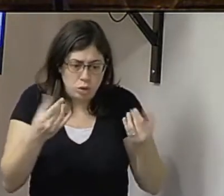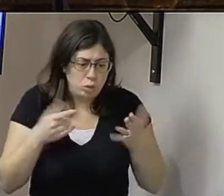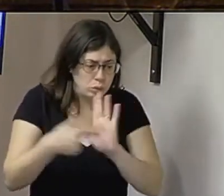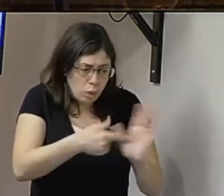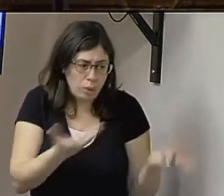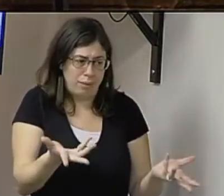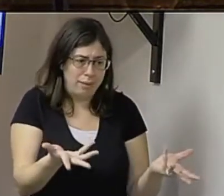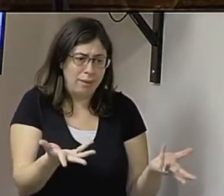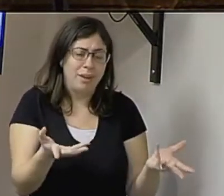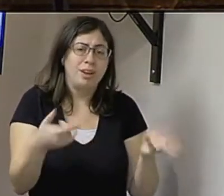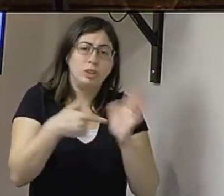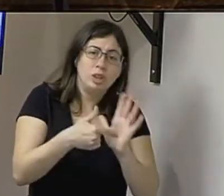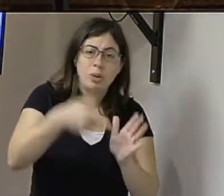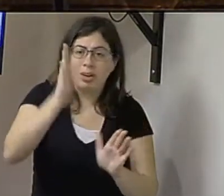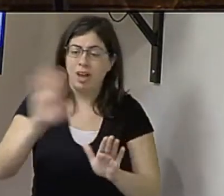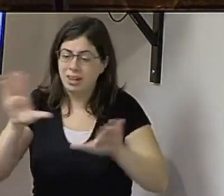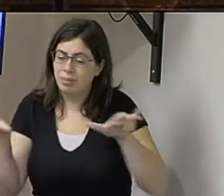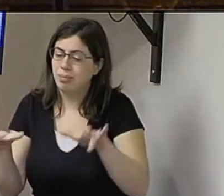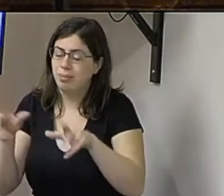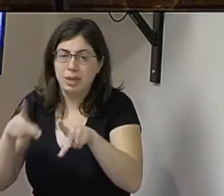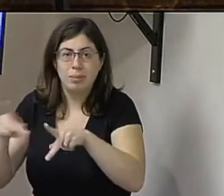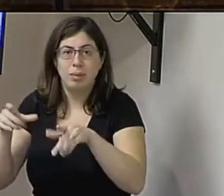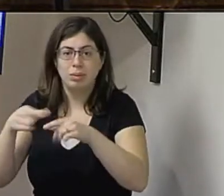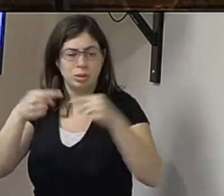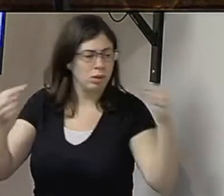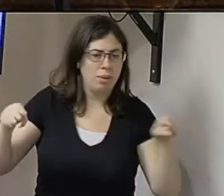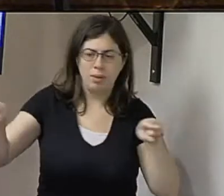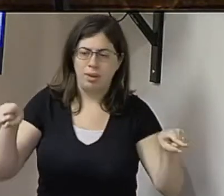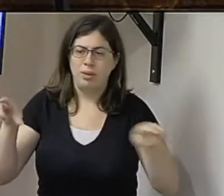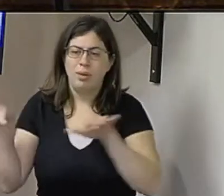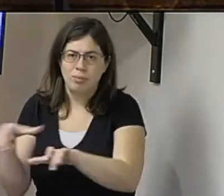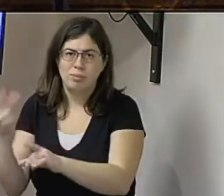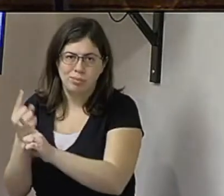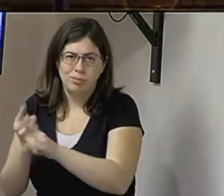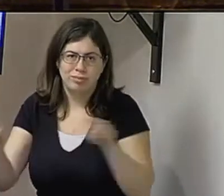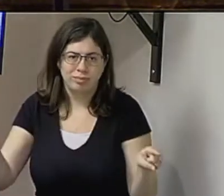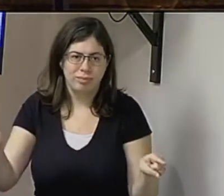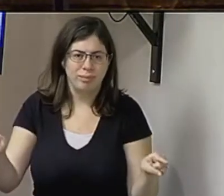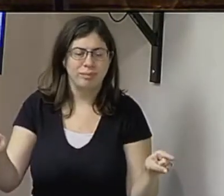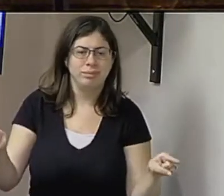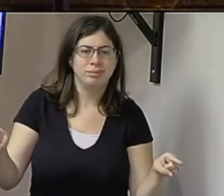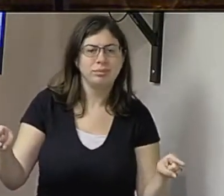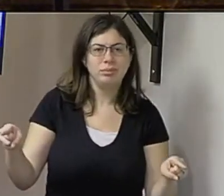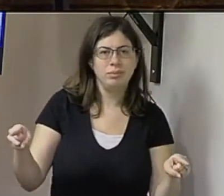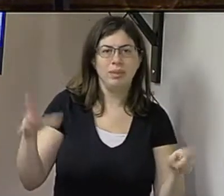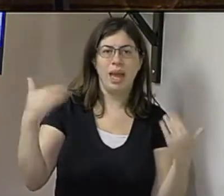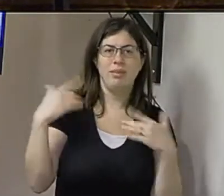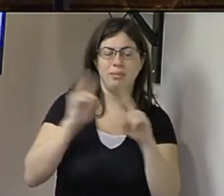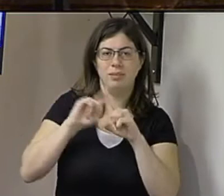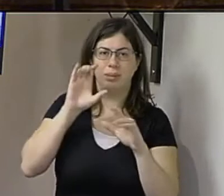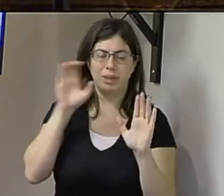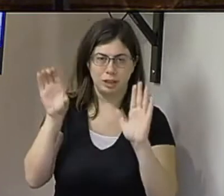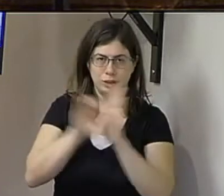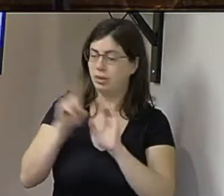it's going to show you how the how God's people act and the contrast between those. So I'd like to, we've got a couple of slides here. Helen,